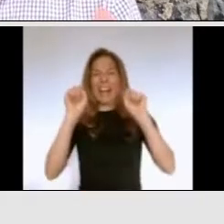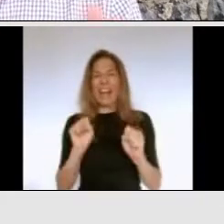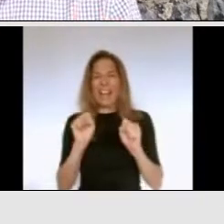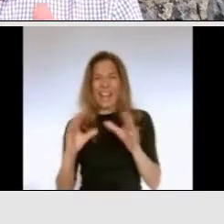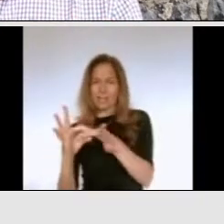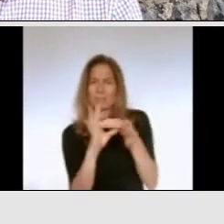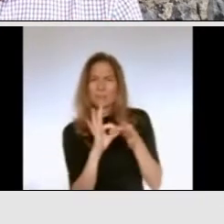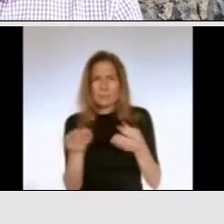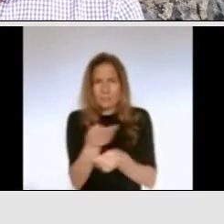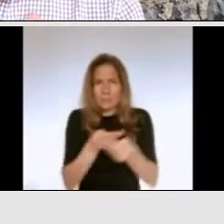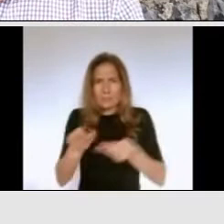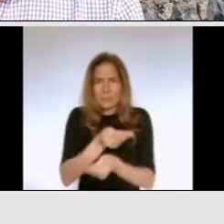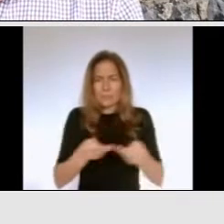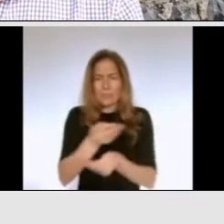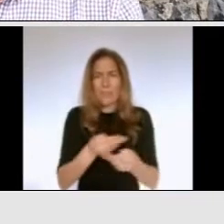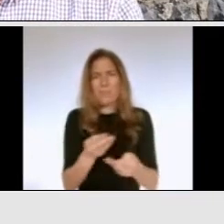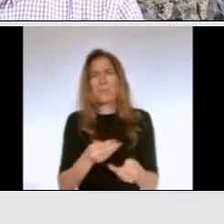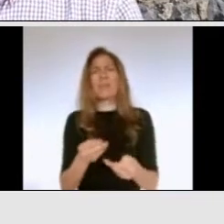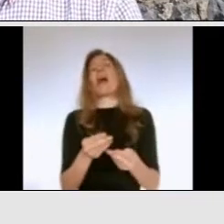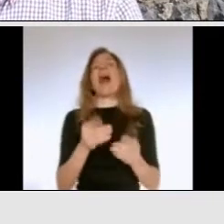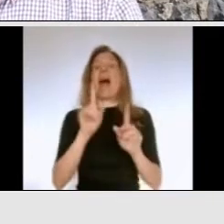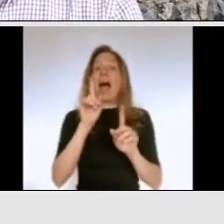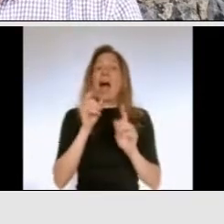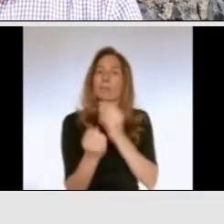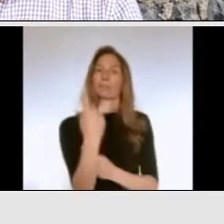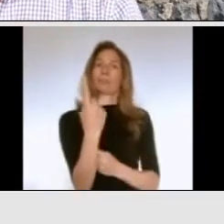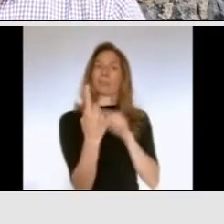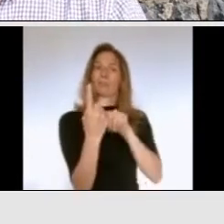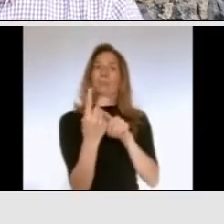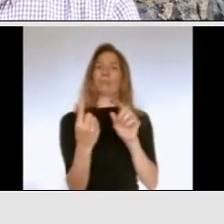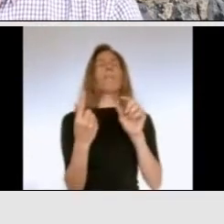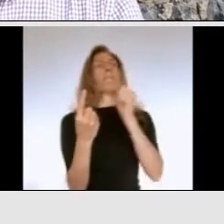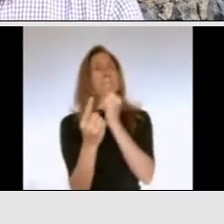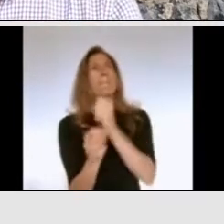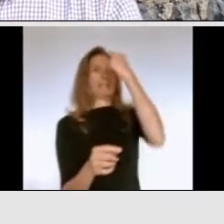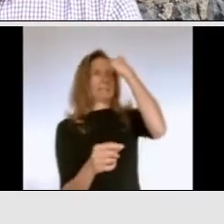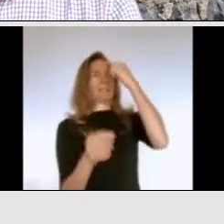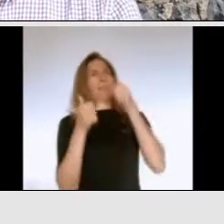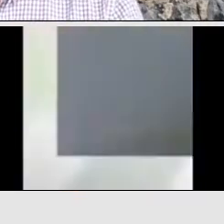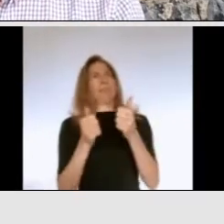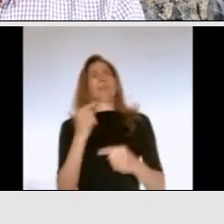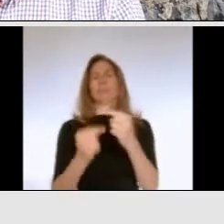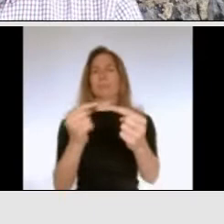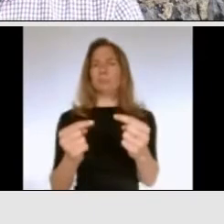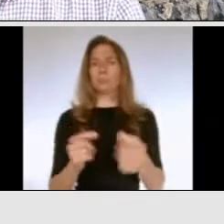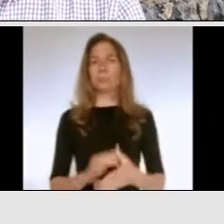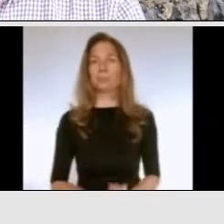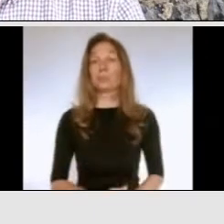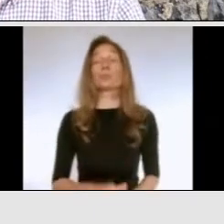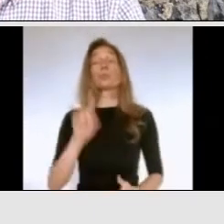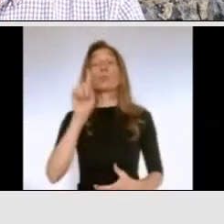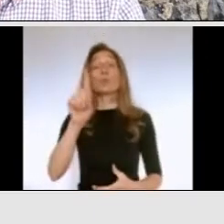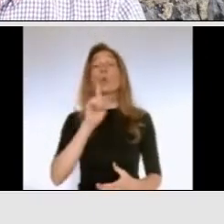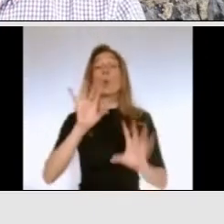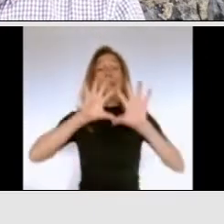able to talk to each other and have a sensible conversation. And that ecosystem that I was